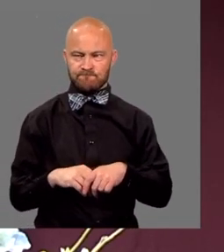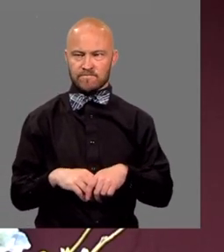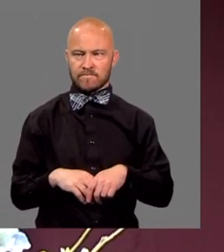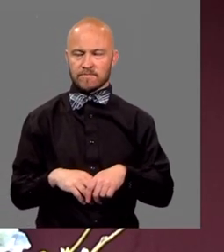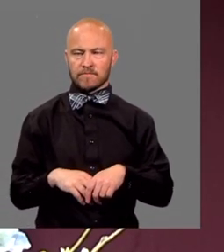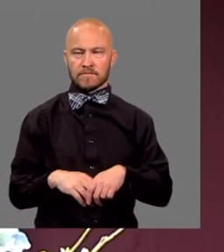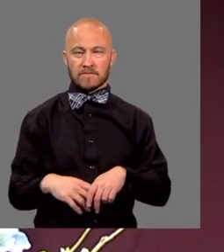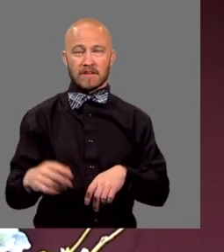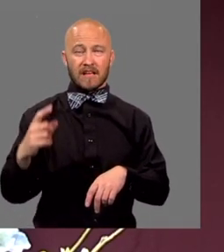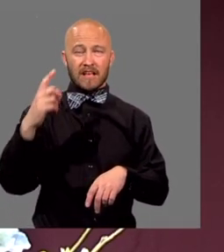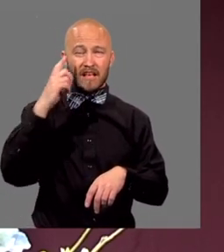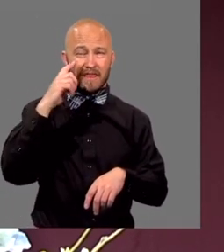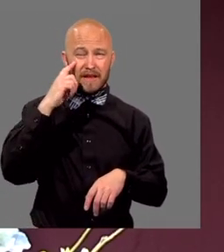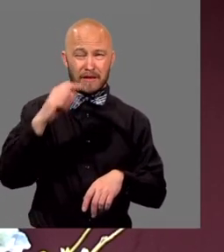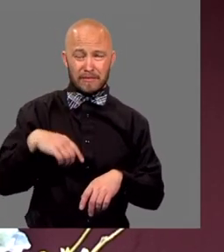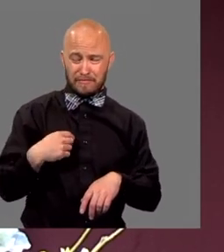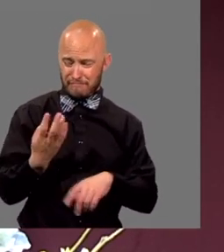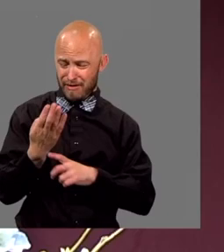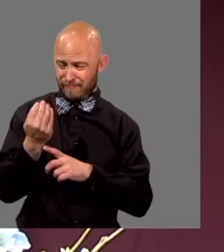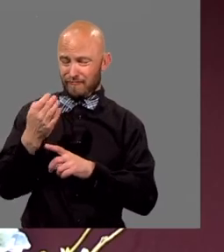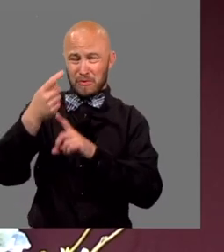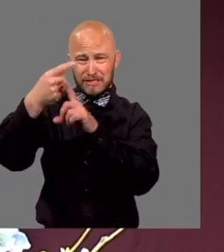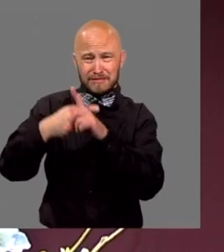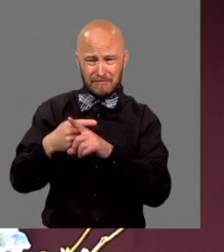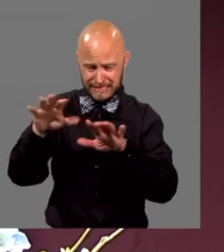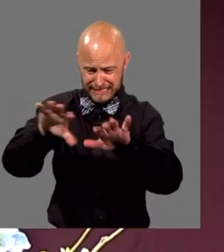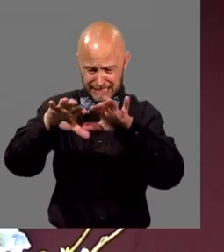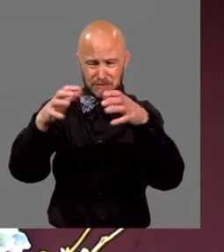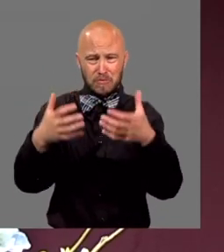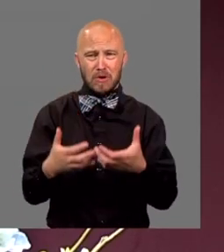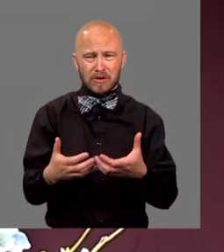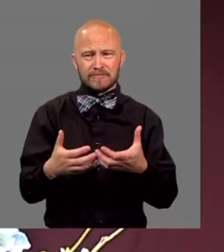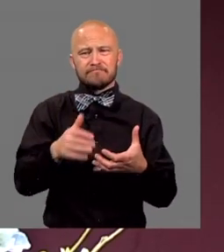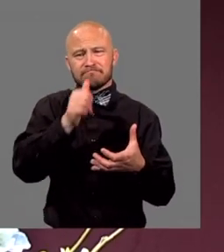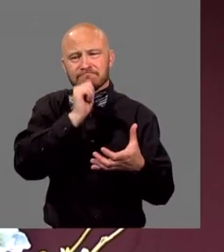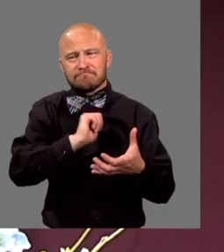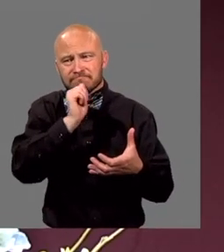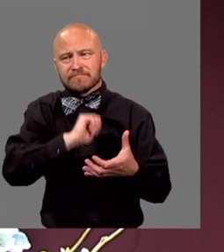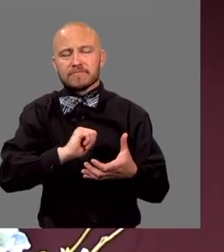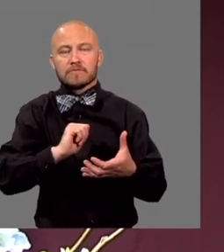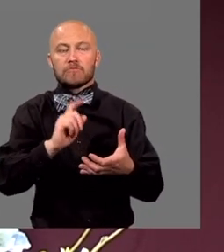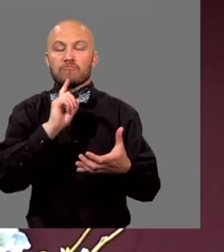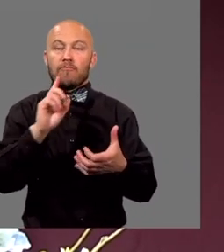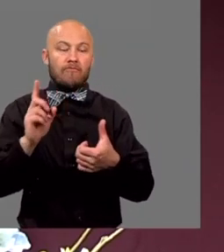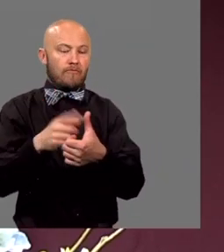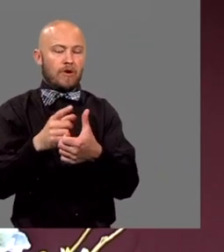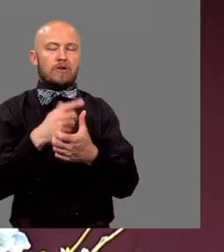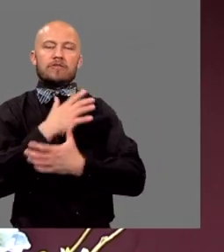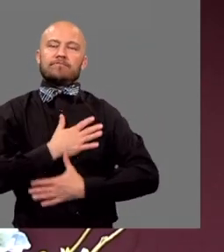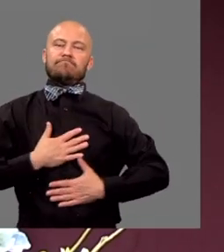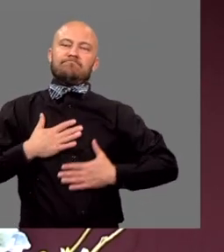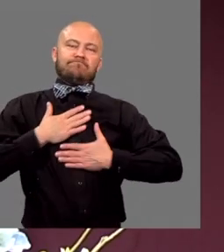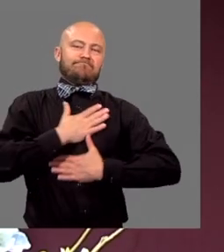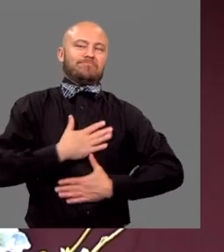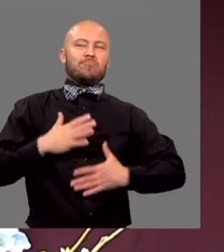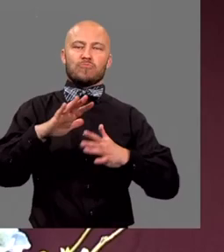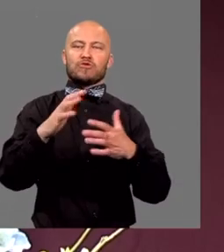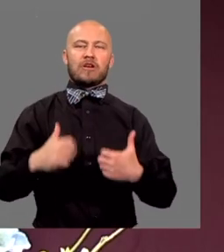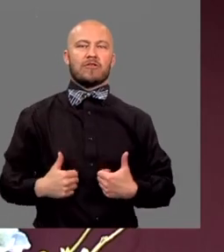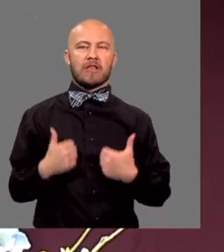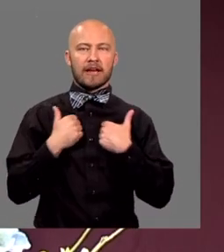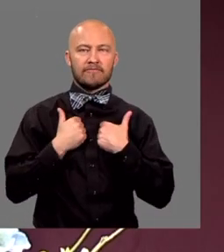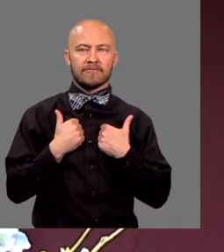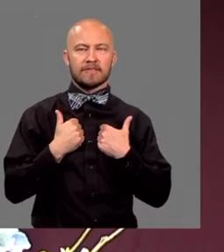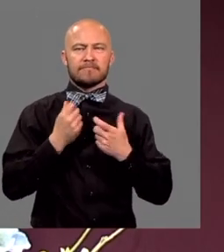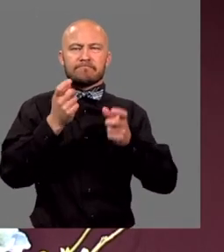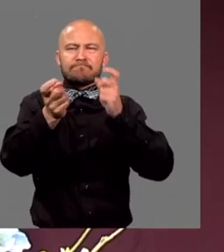After surviving the last 14 months in our world, we have learned to first appreciate life. Next,